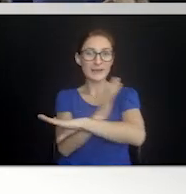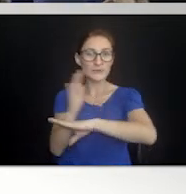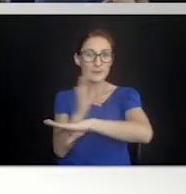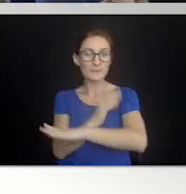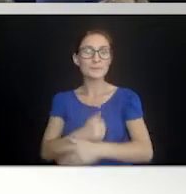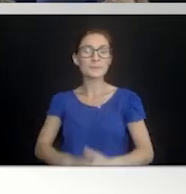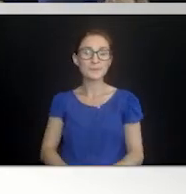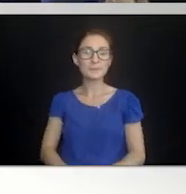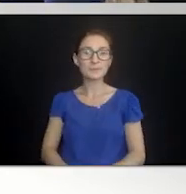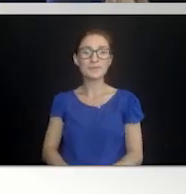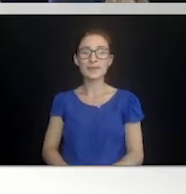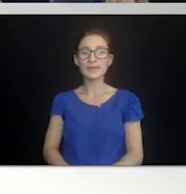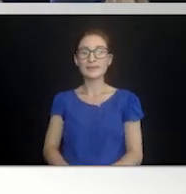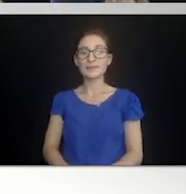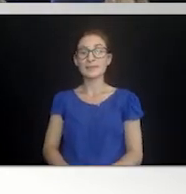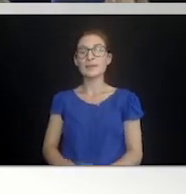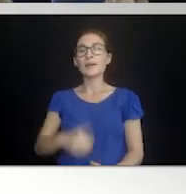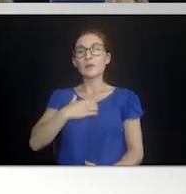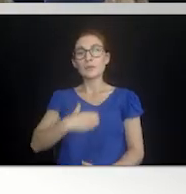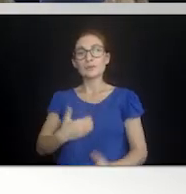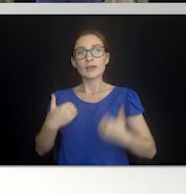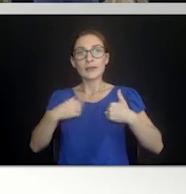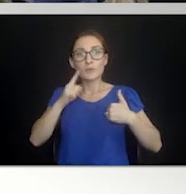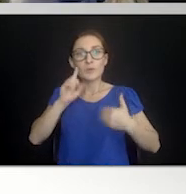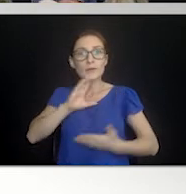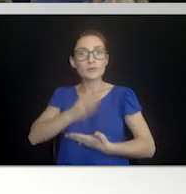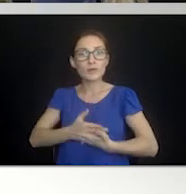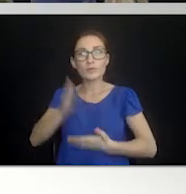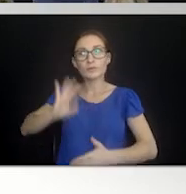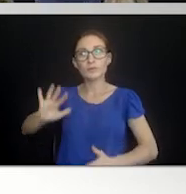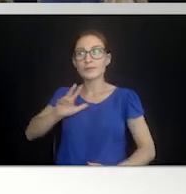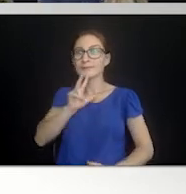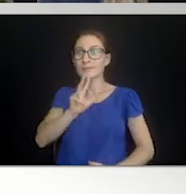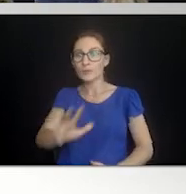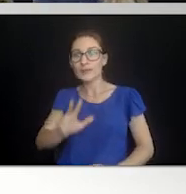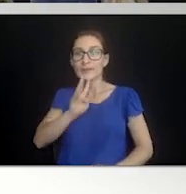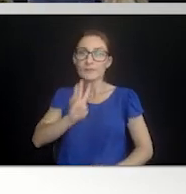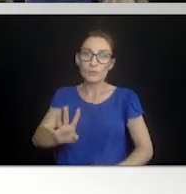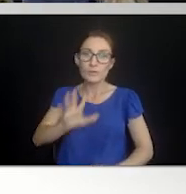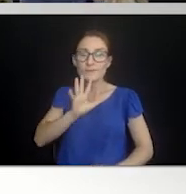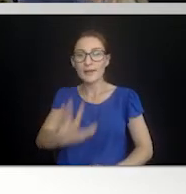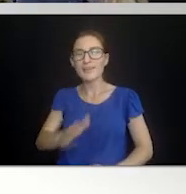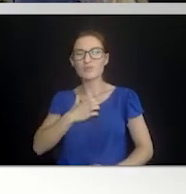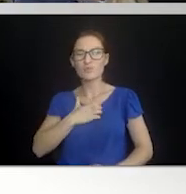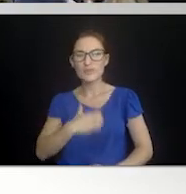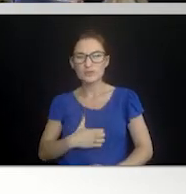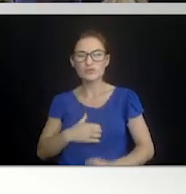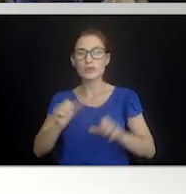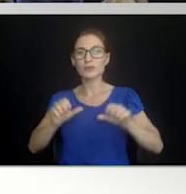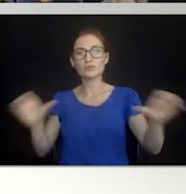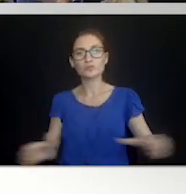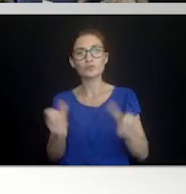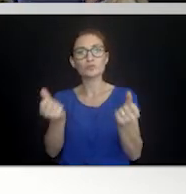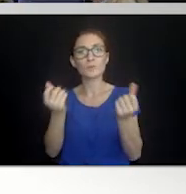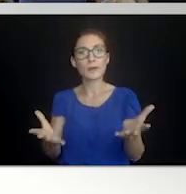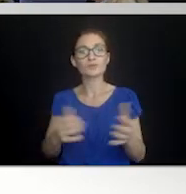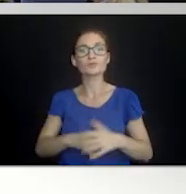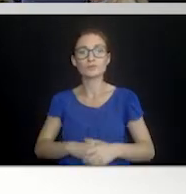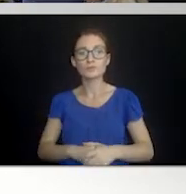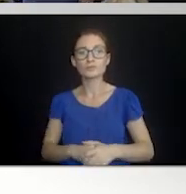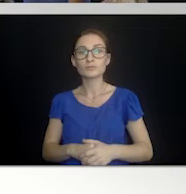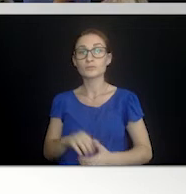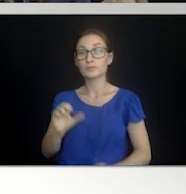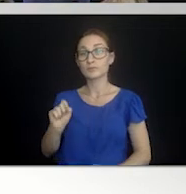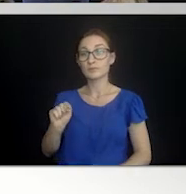anyway. So I wish I had this for my daughter when she was 3 and 4 and 5, because obviously I could have done a lot of things